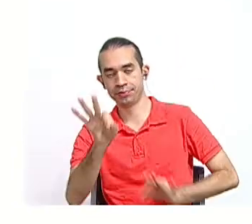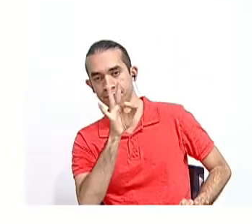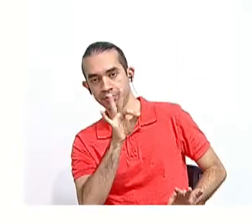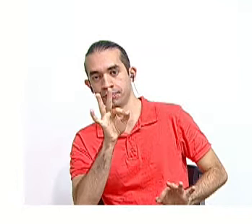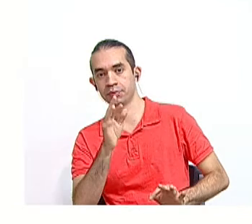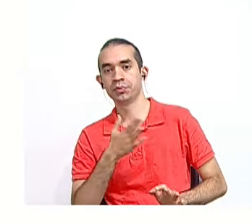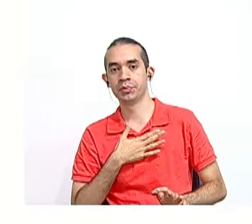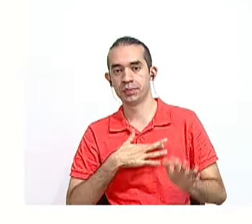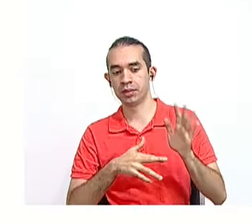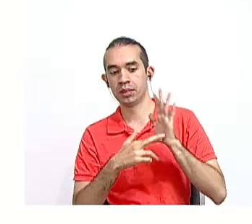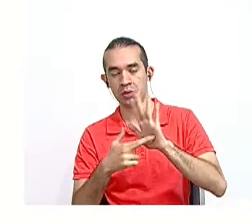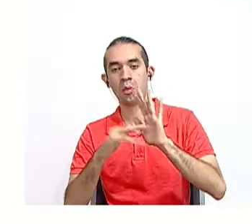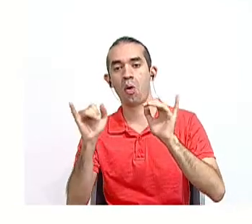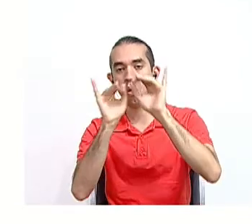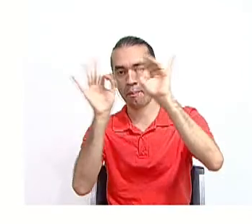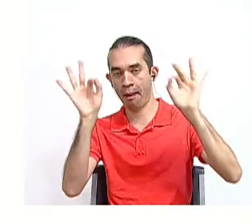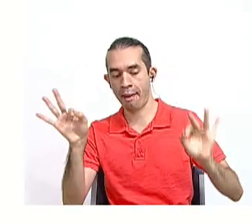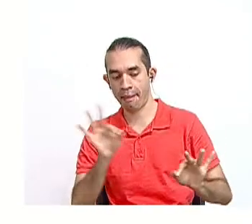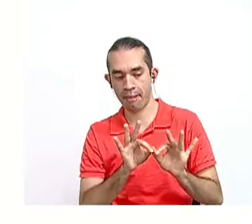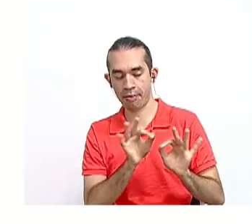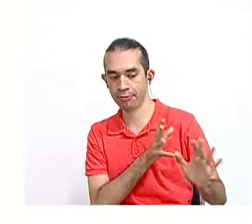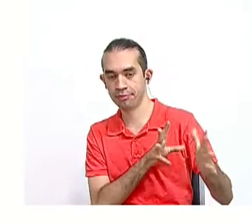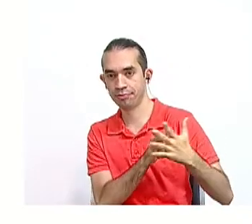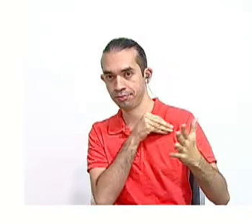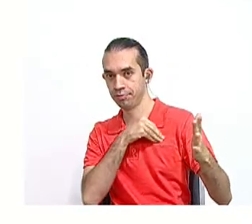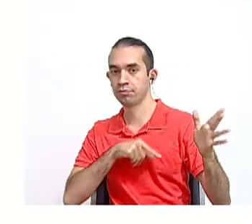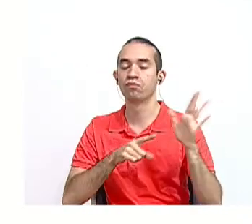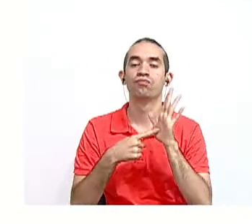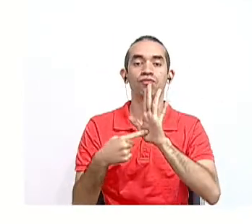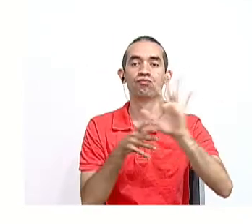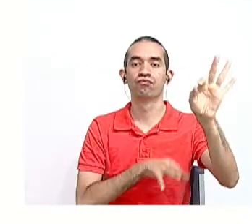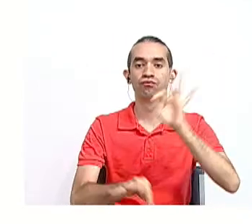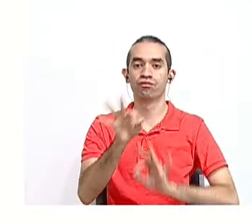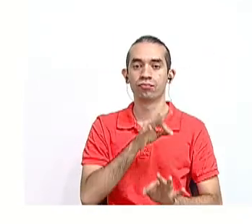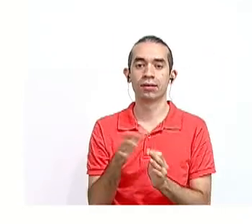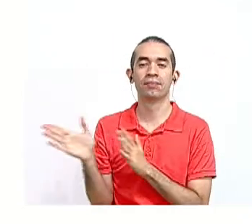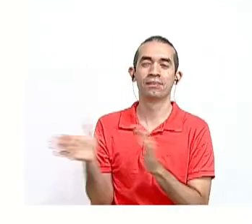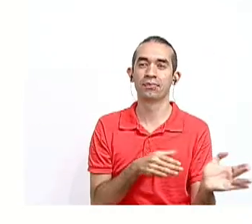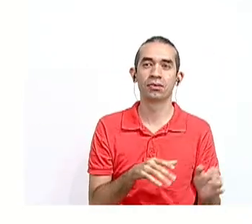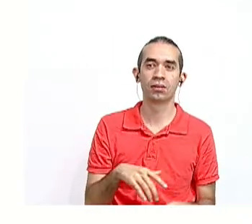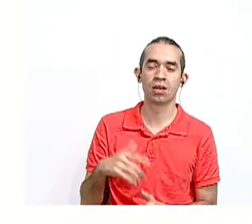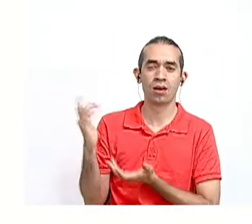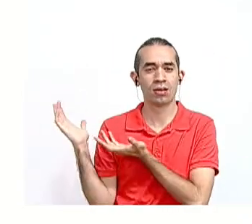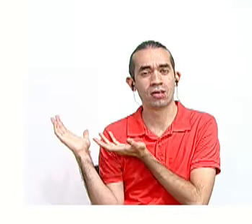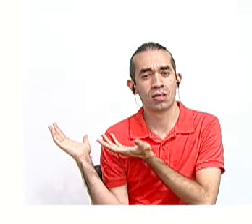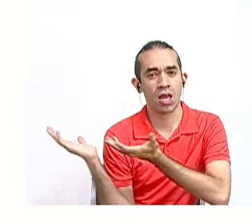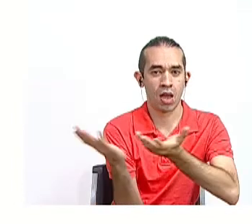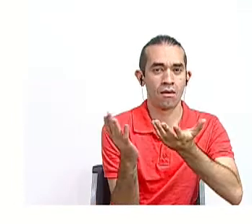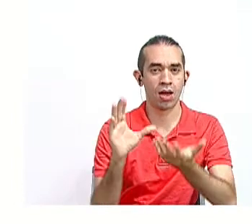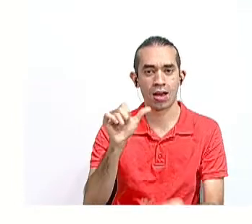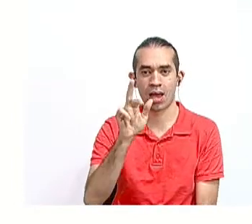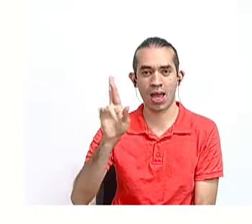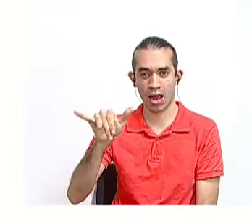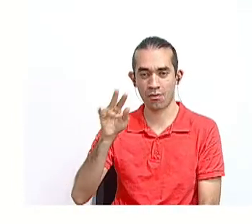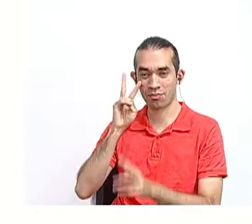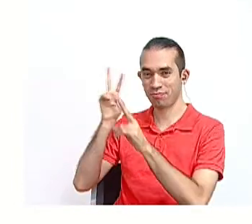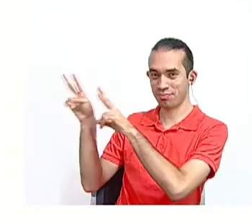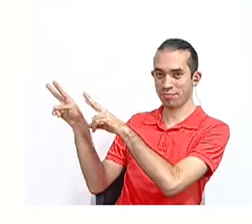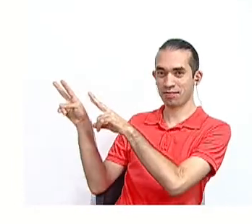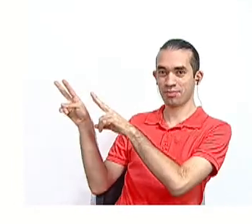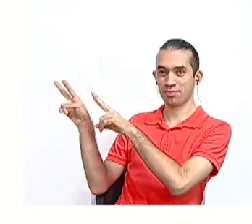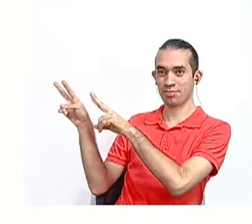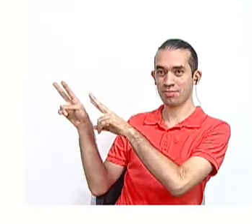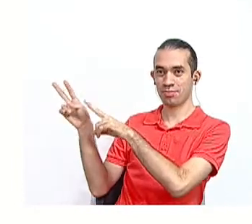of my image, okay? Our next word is the word carry. So you see carry over there, and